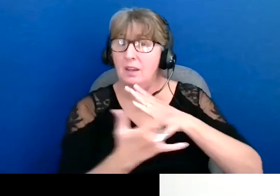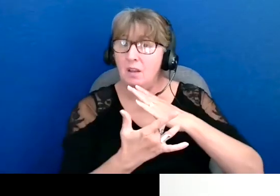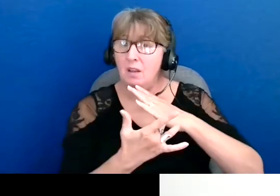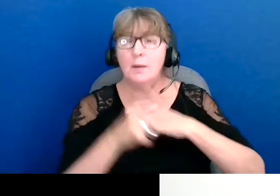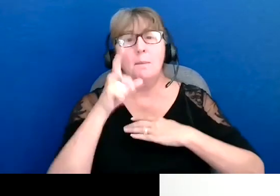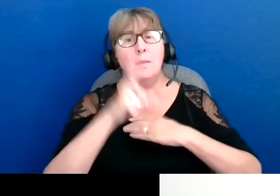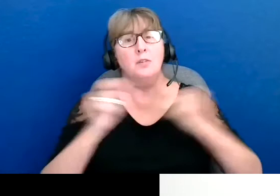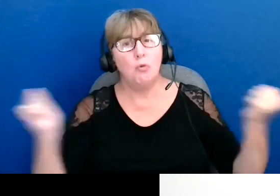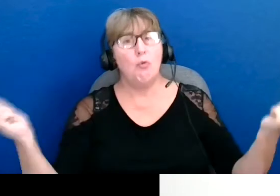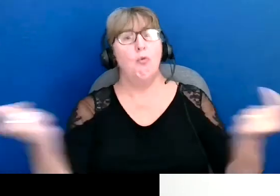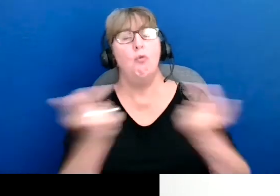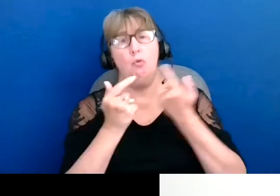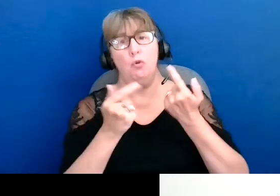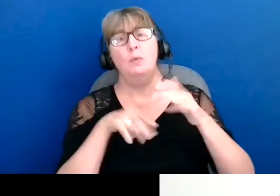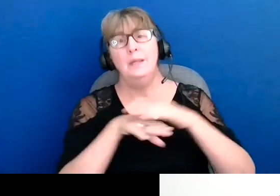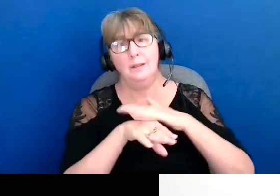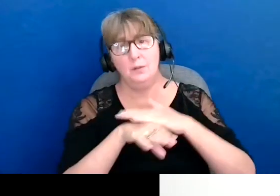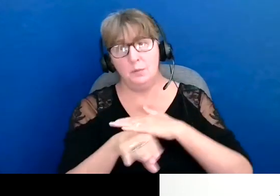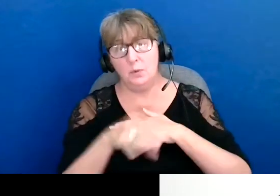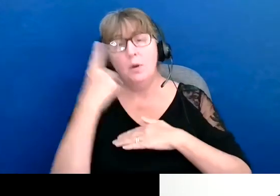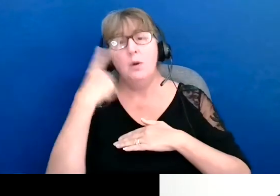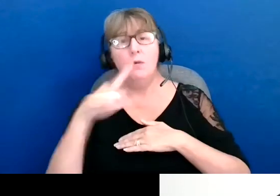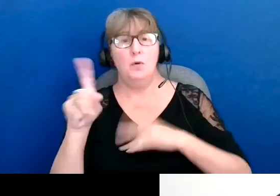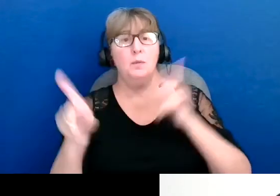so disabled people are not left behind.